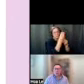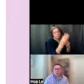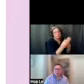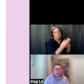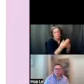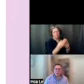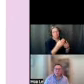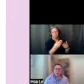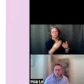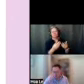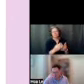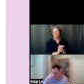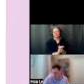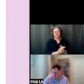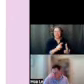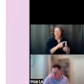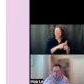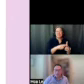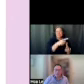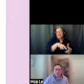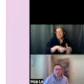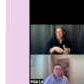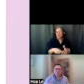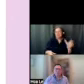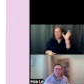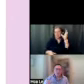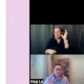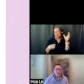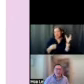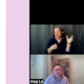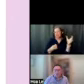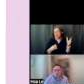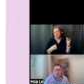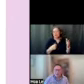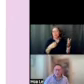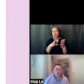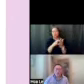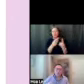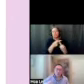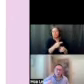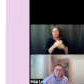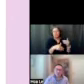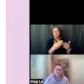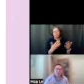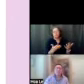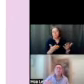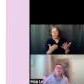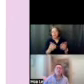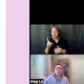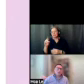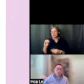that what I learned from this process was, one, we have to have a united front. If we're going